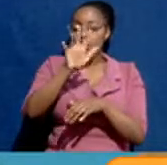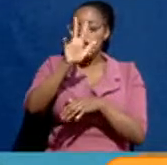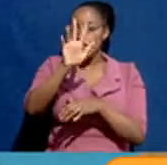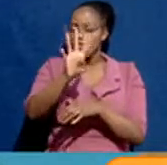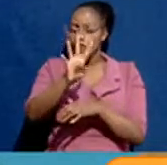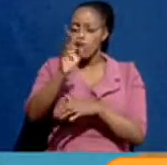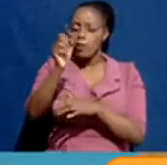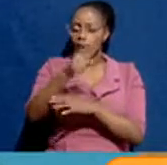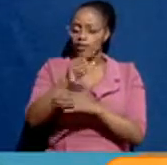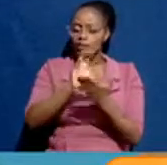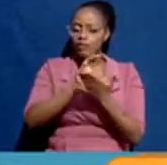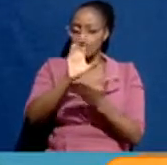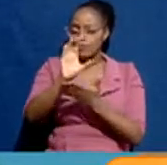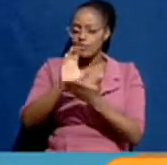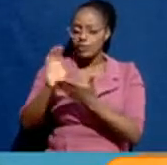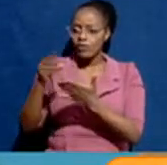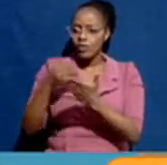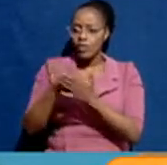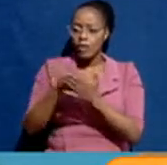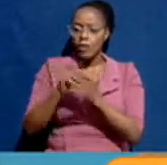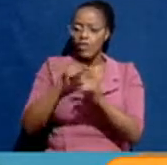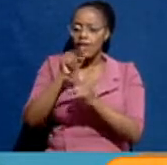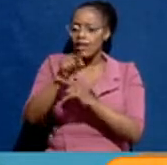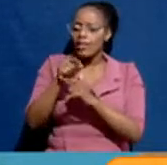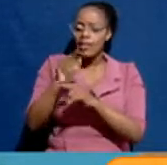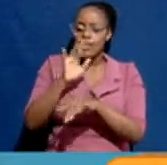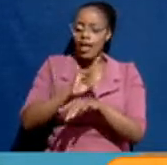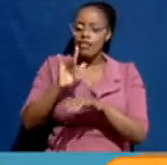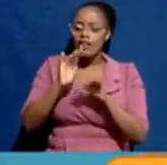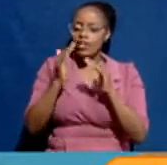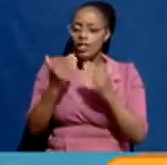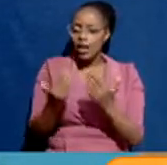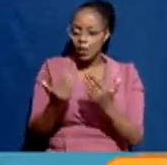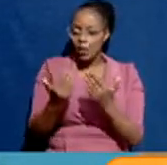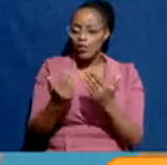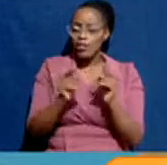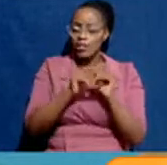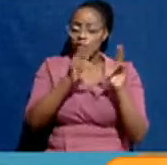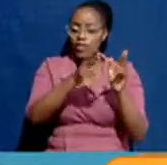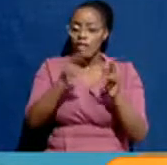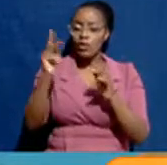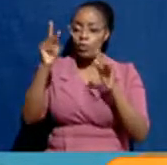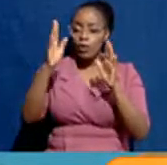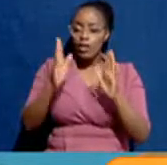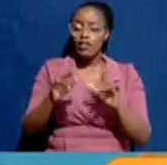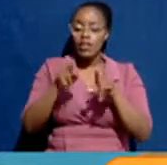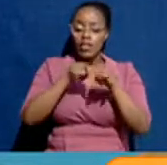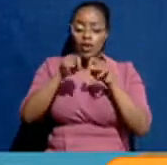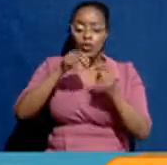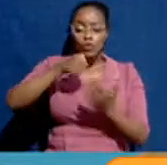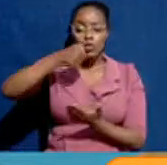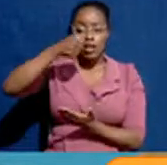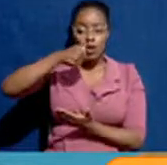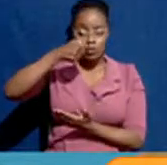in disbursements delays, how does it end up affecting the more normal mwananchi? The Control of Budgets